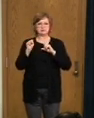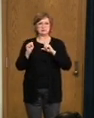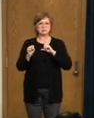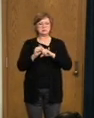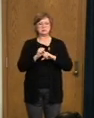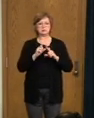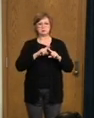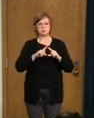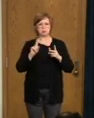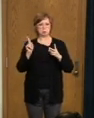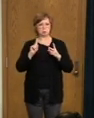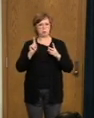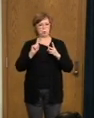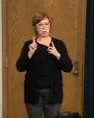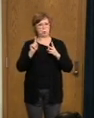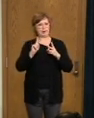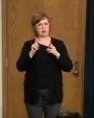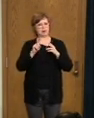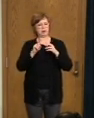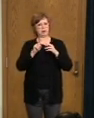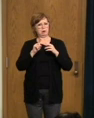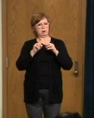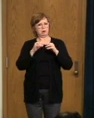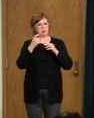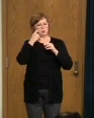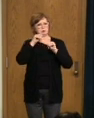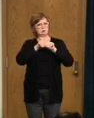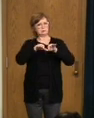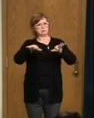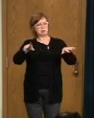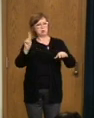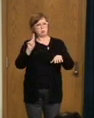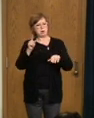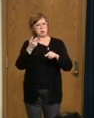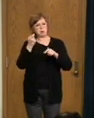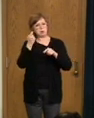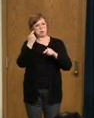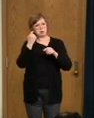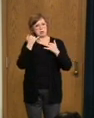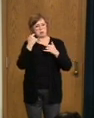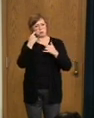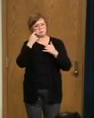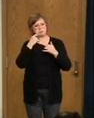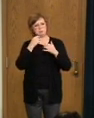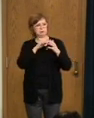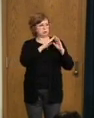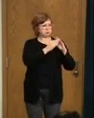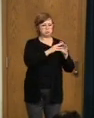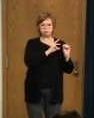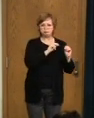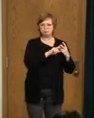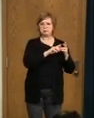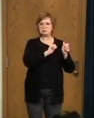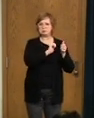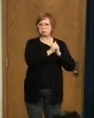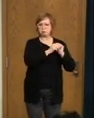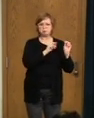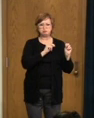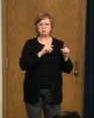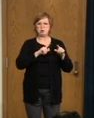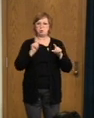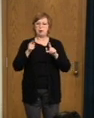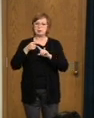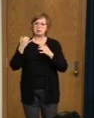those household settings, or when people are meeting and greeting each other, things that are natural for us all the time, and especially over the